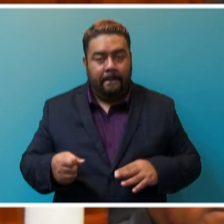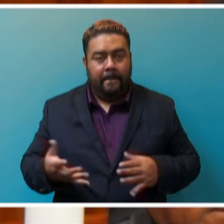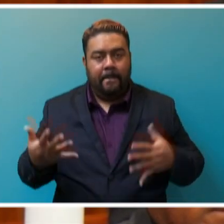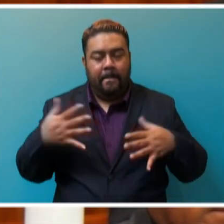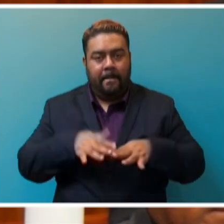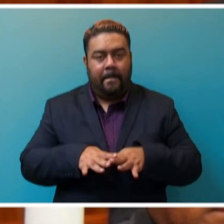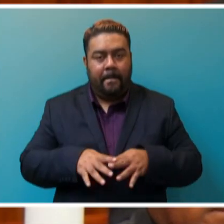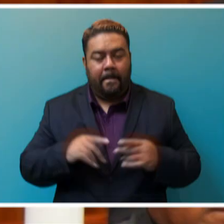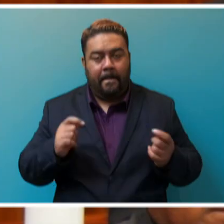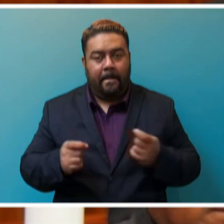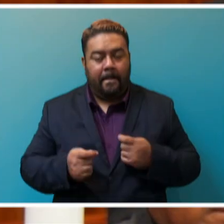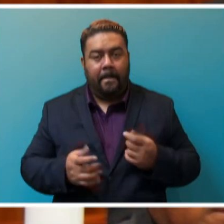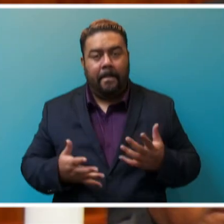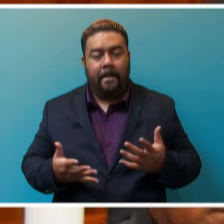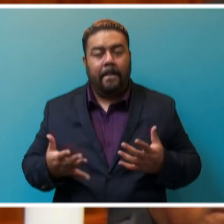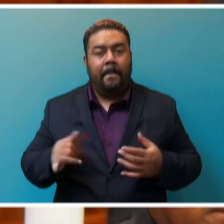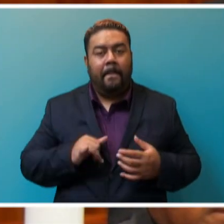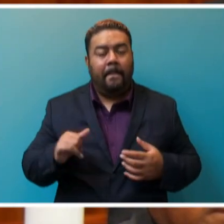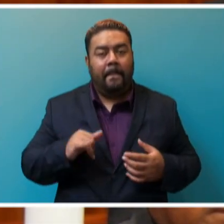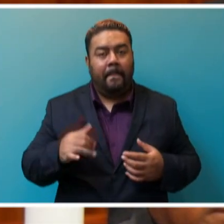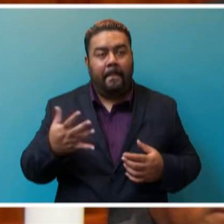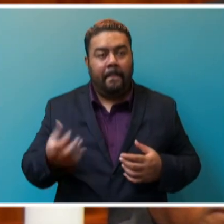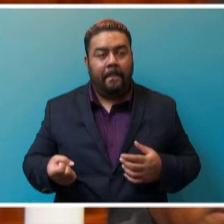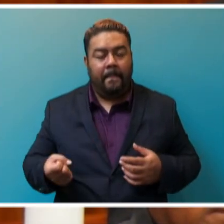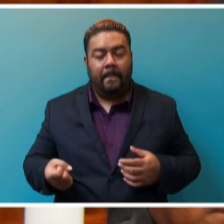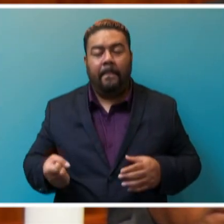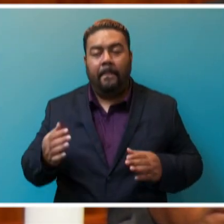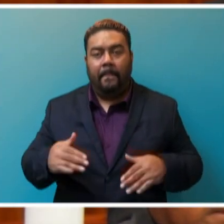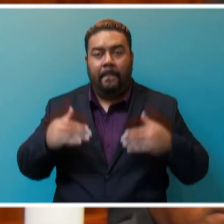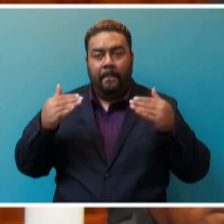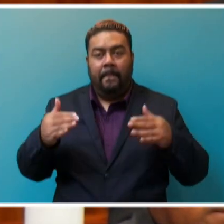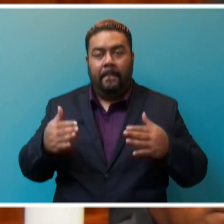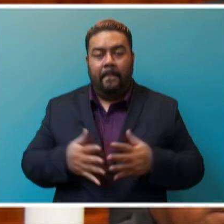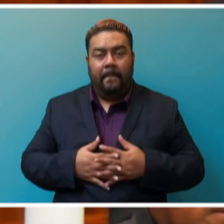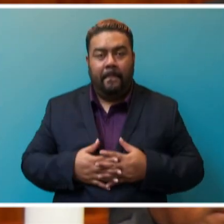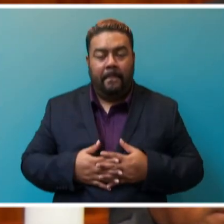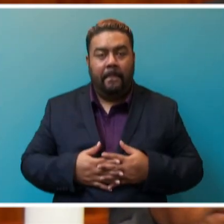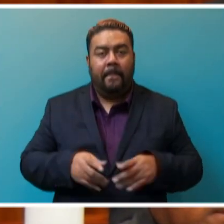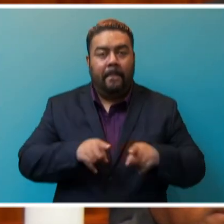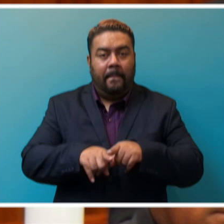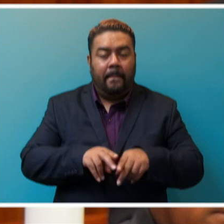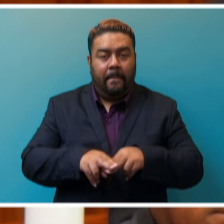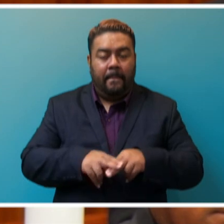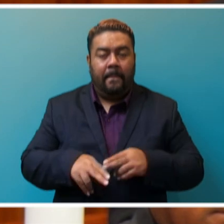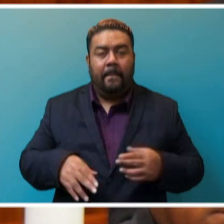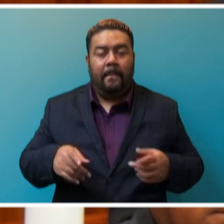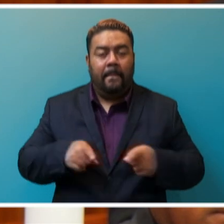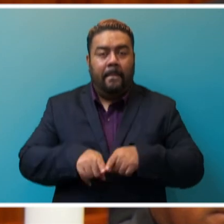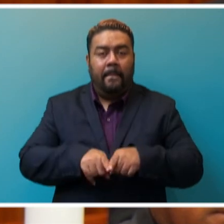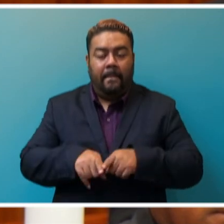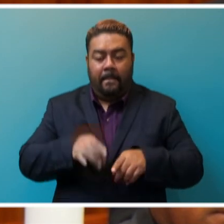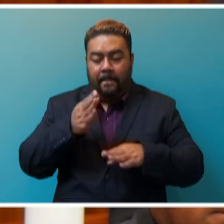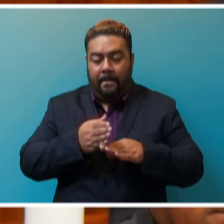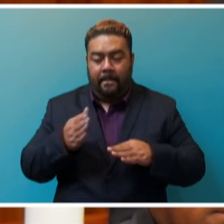transformative initiative which has with the establishment of the Fiji Learning Institute for the Public Service,